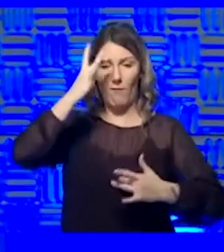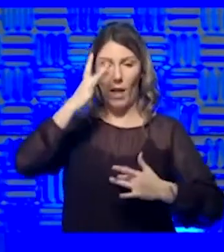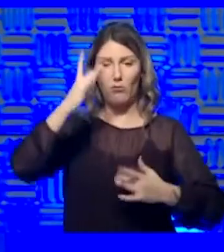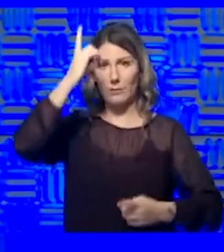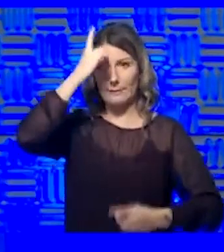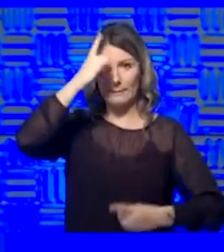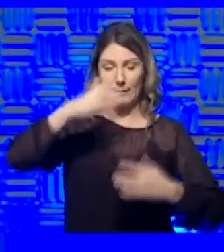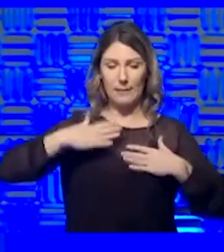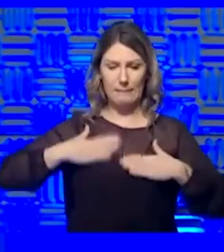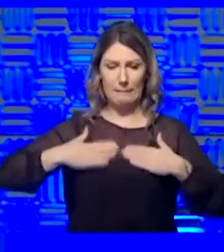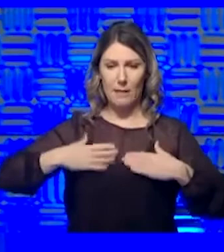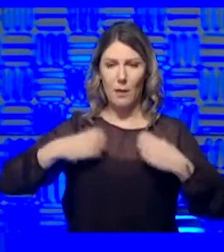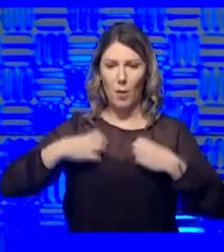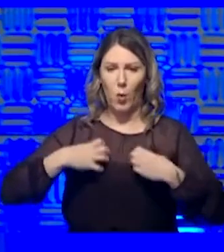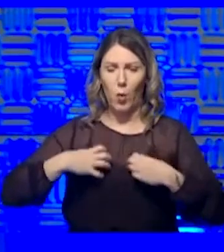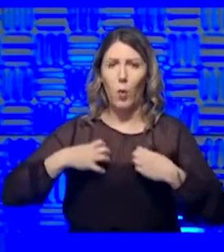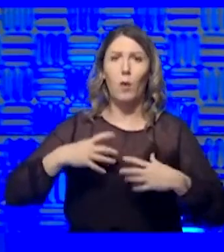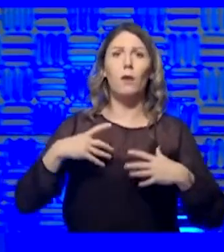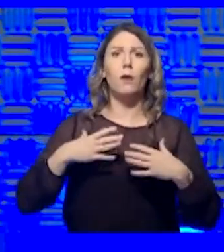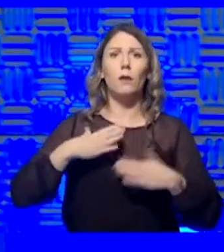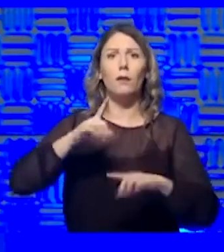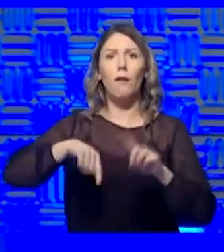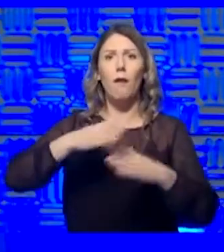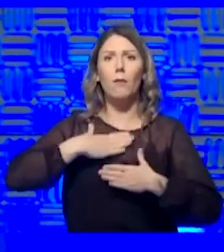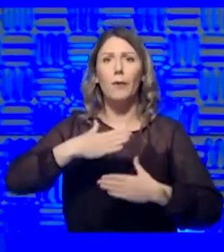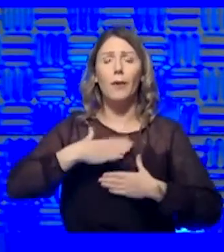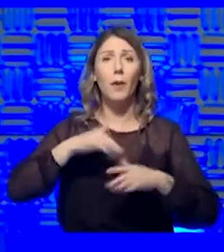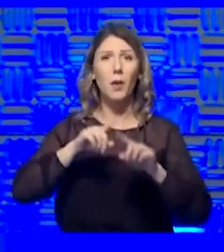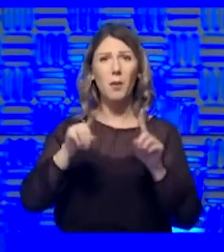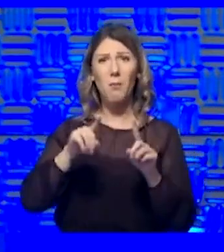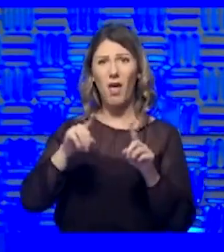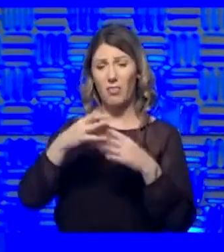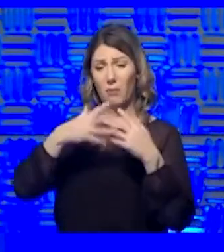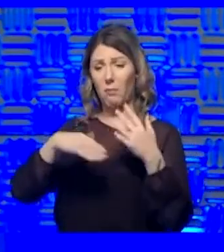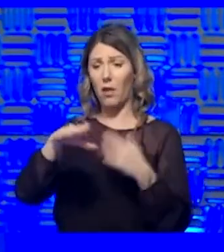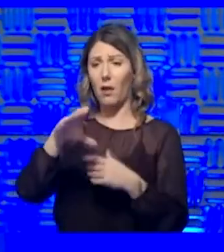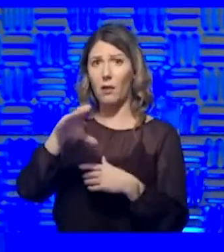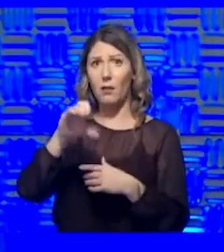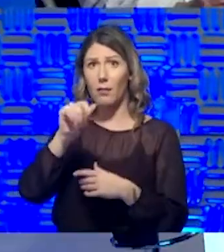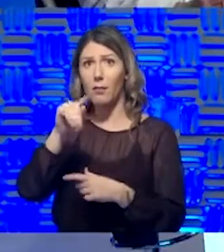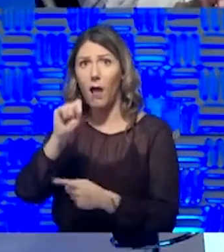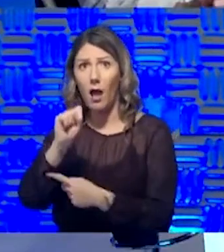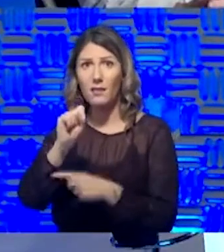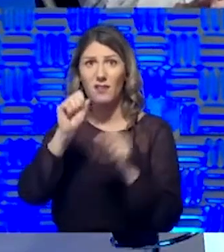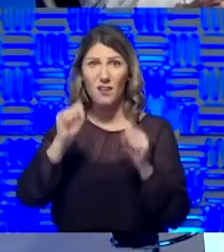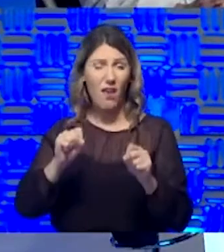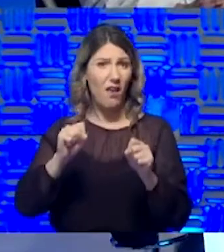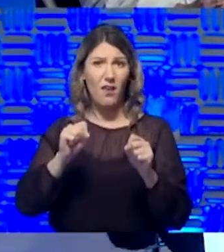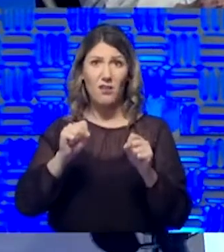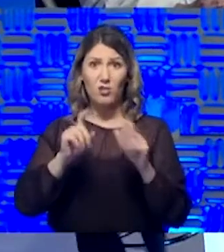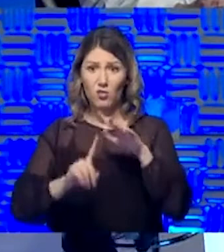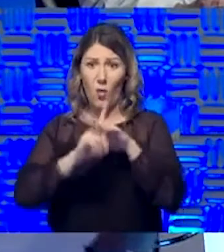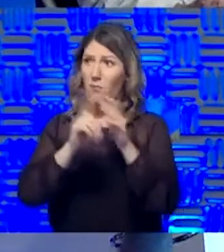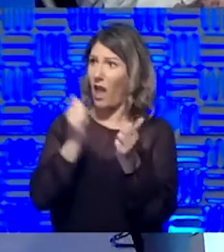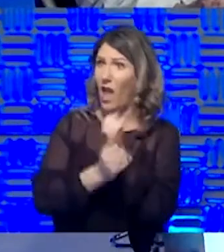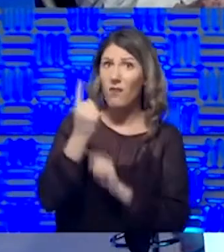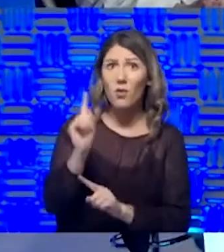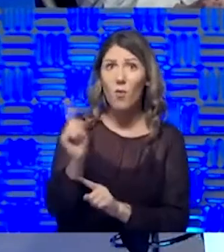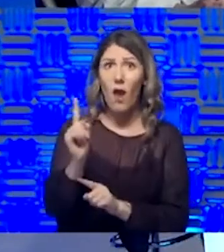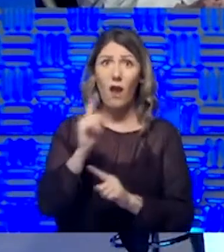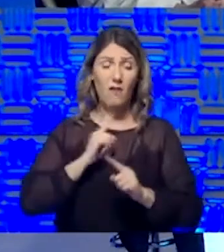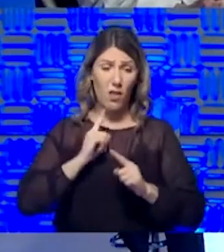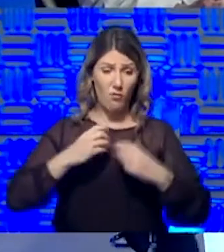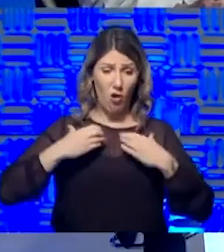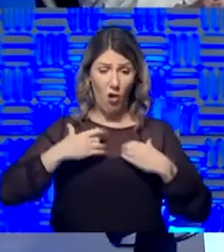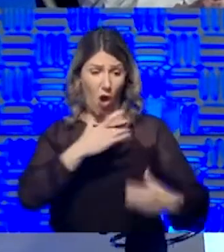to cause the blood clots in this seems to be fairly unique at this point. Clots can be everywhere. They can affect heart, they can affect liver, they can affect kidneys, right?